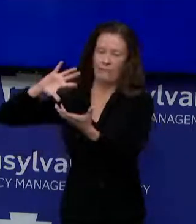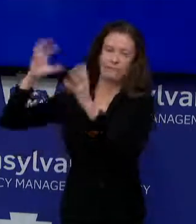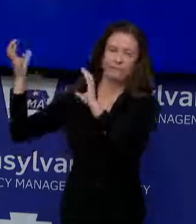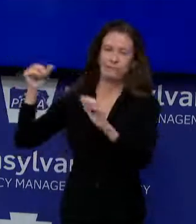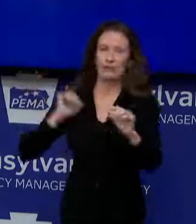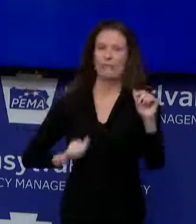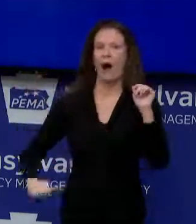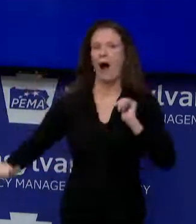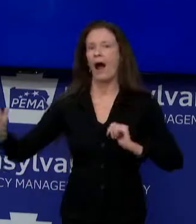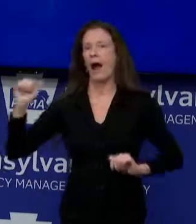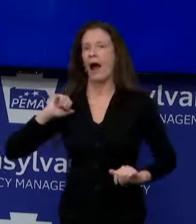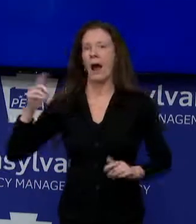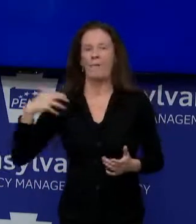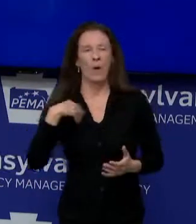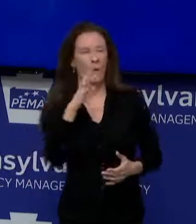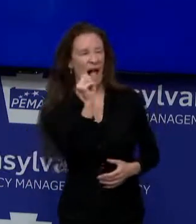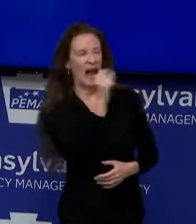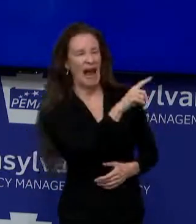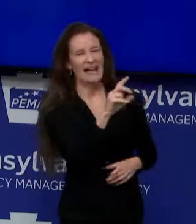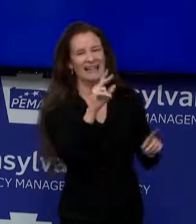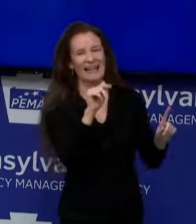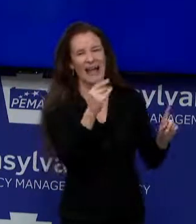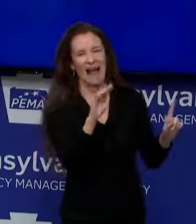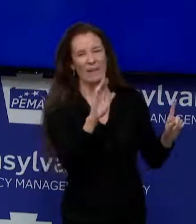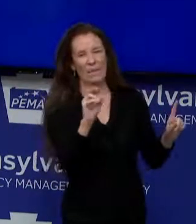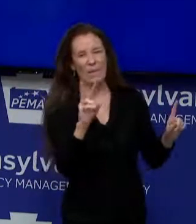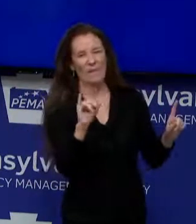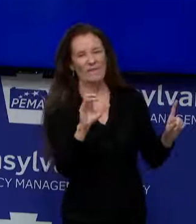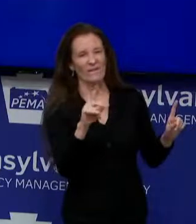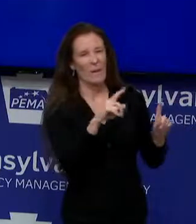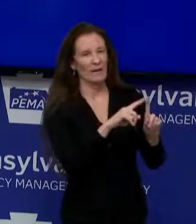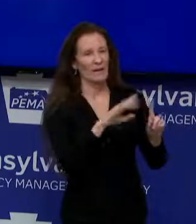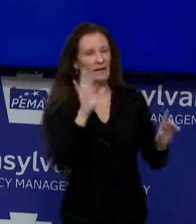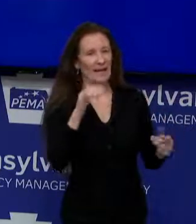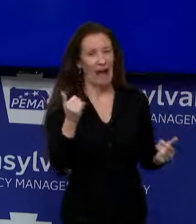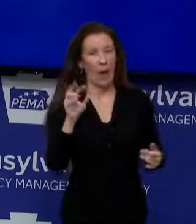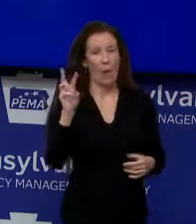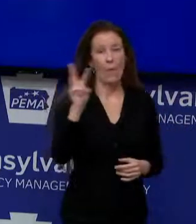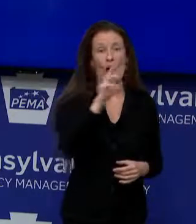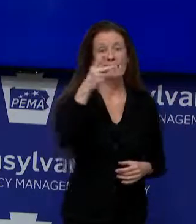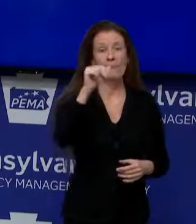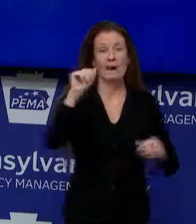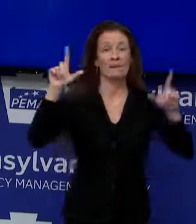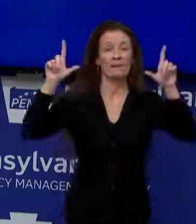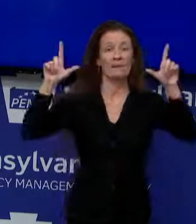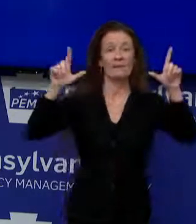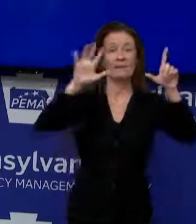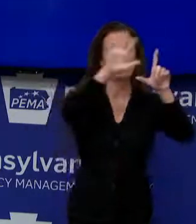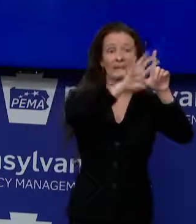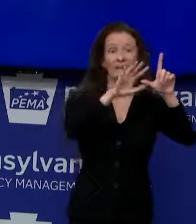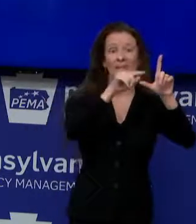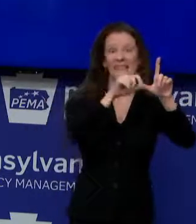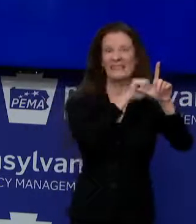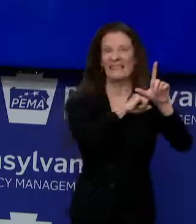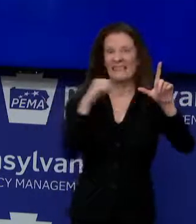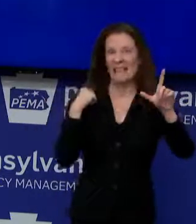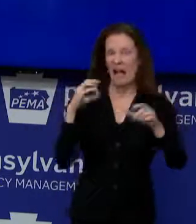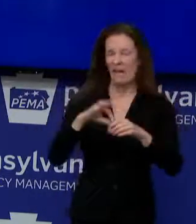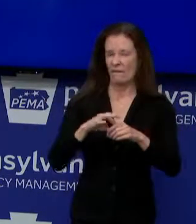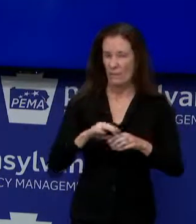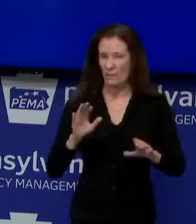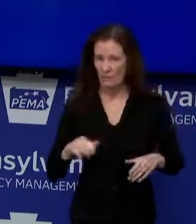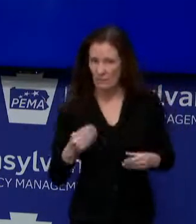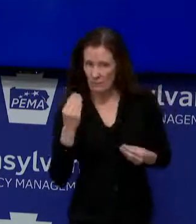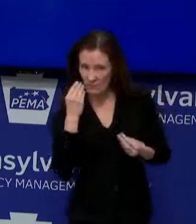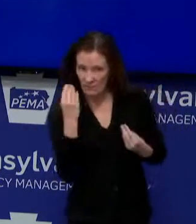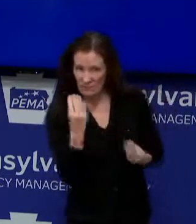state Senate race in Western Pennsylvania. And Secretary Boockvar, we're told that your guidance before the election was